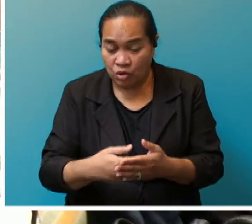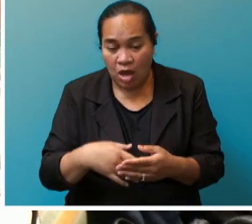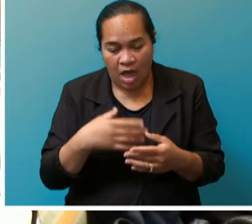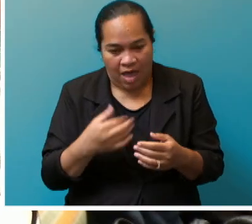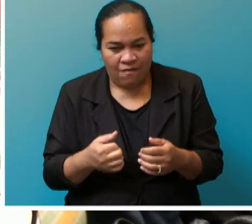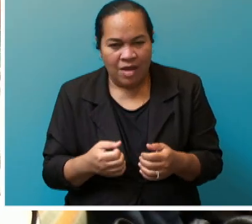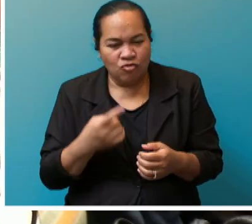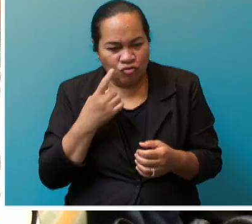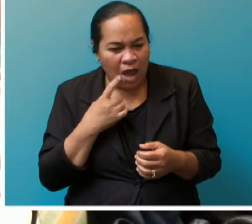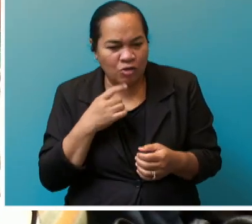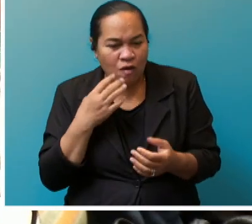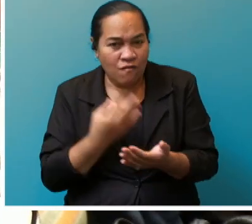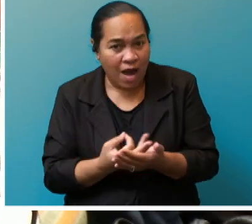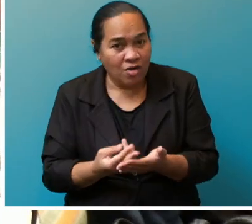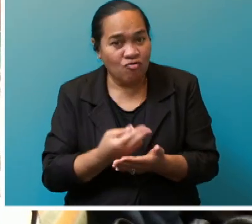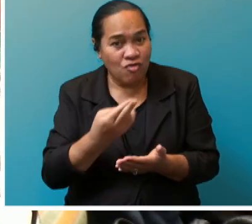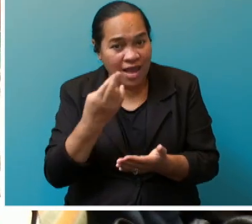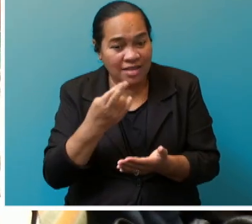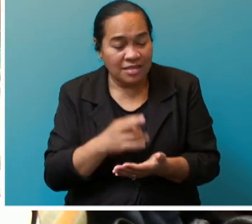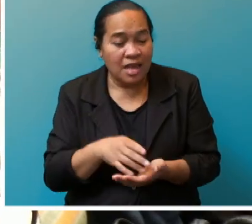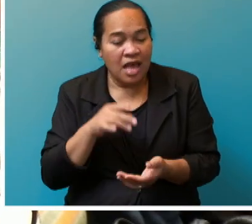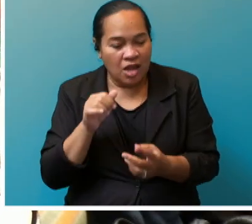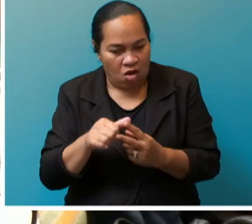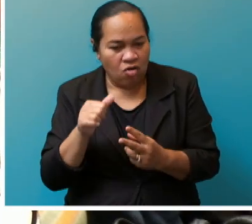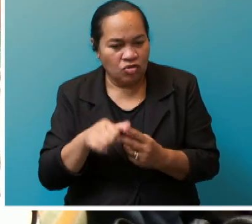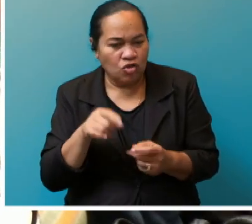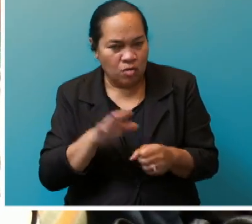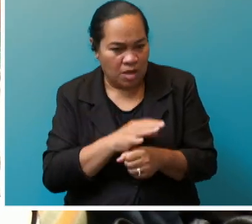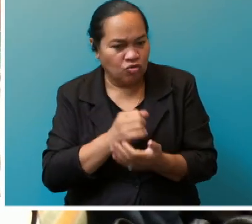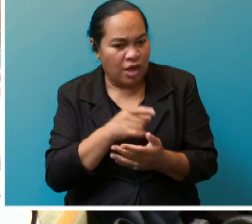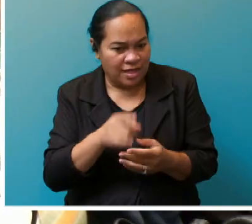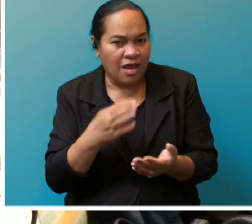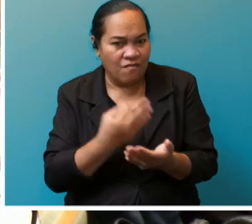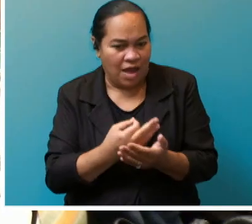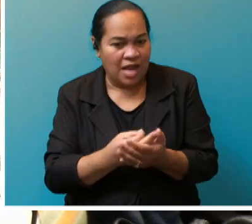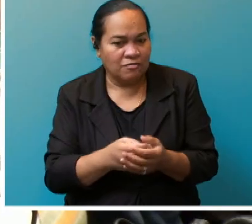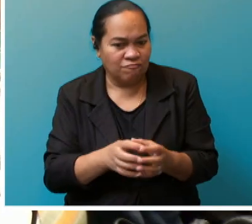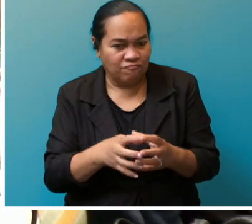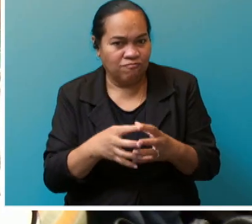to fundraise and capitalize this new financing arrangement. To date,